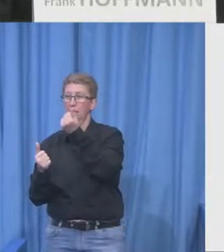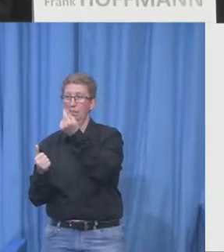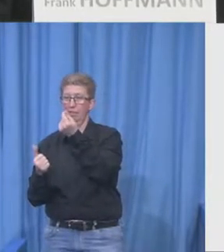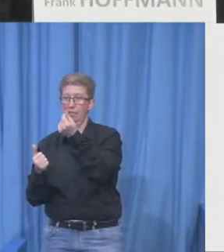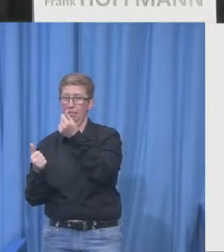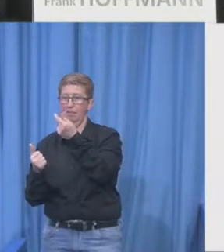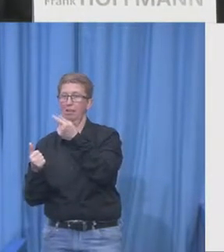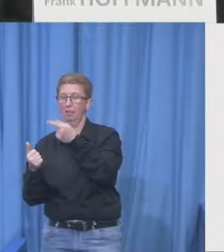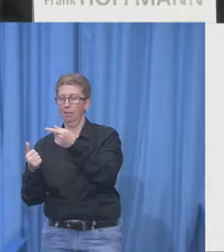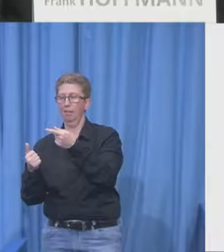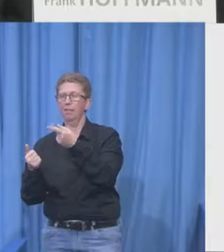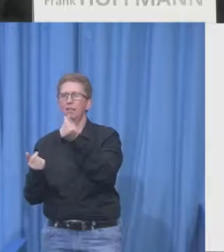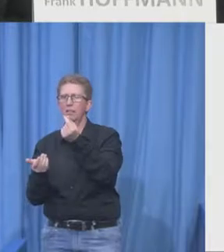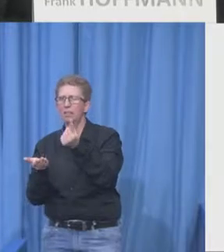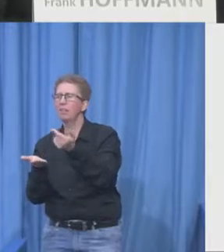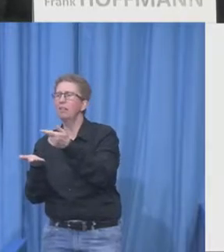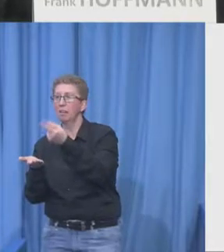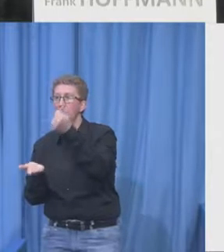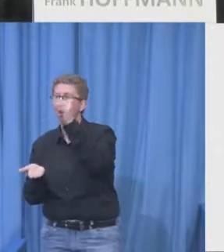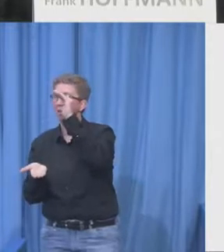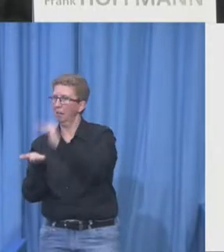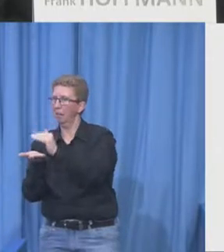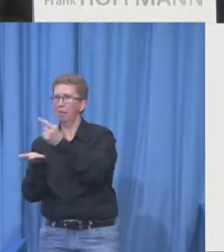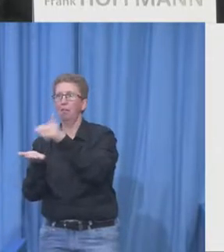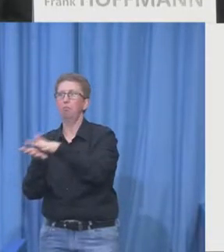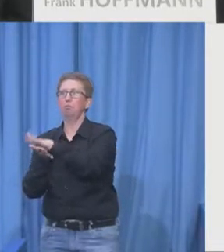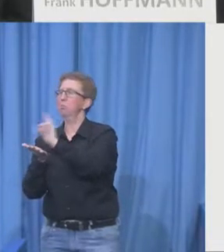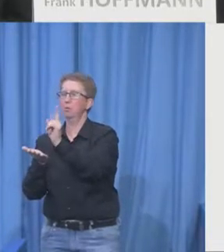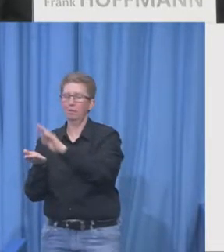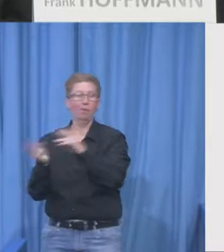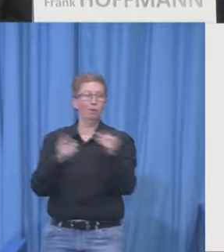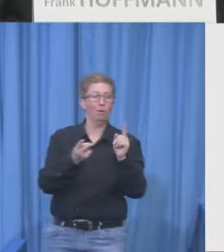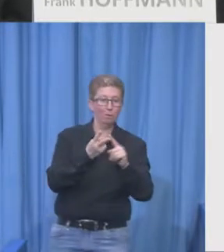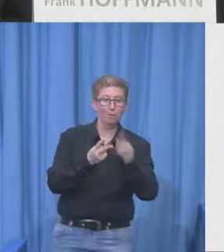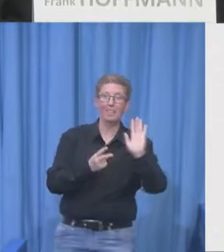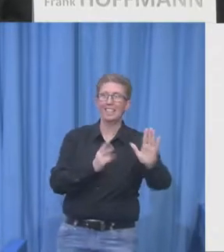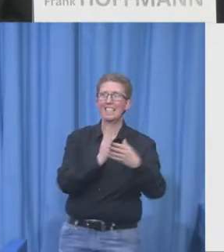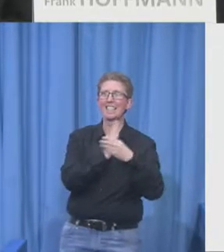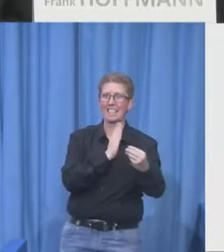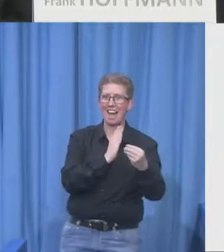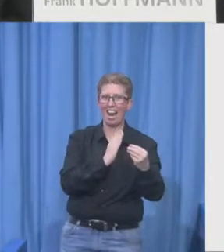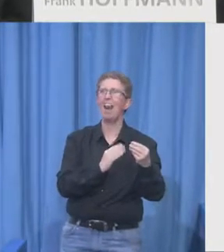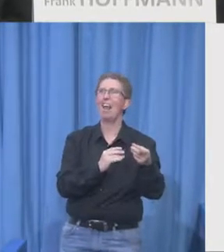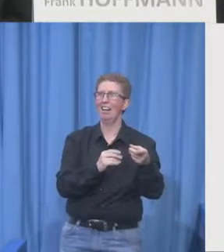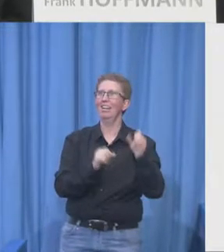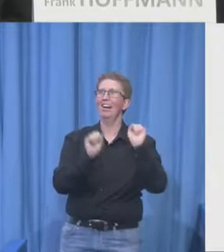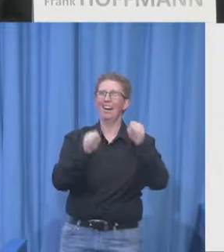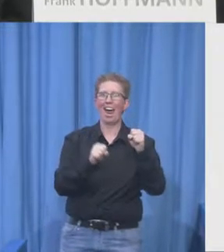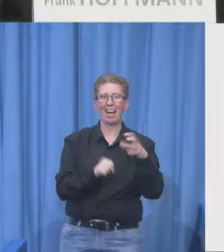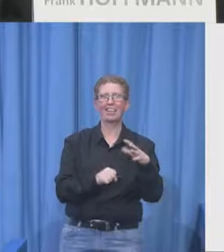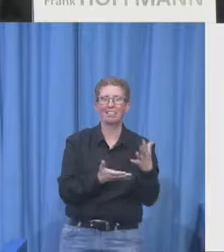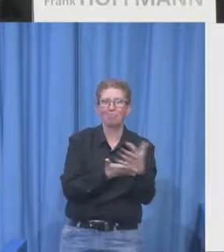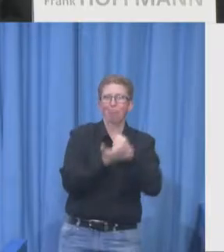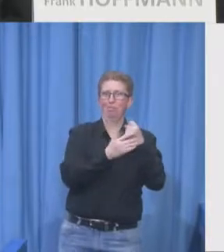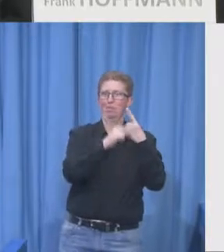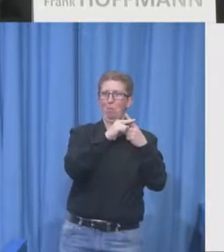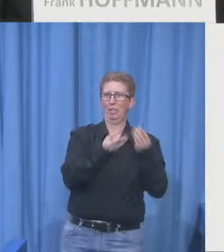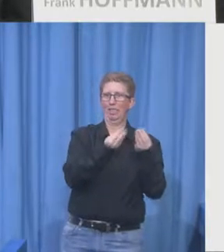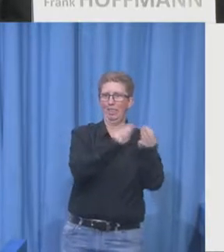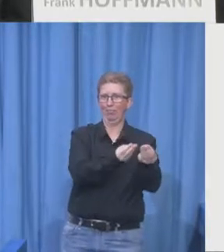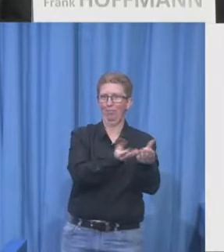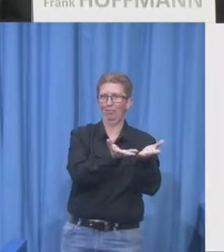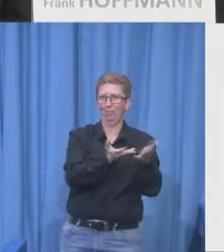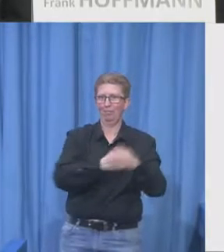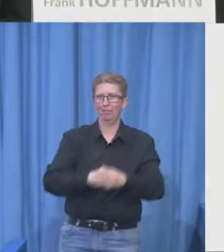The overwhelming majority of visually impaired women are unemployed and often struggle with extreme poverty, especially in